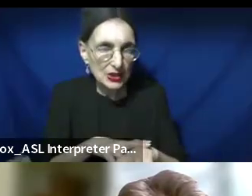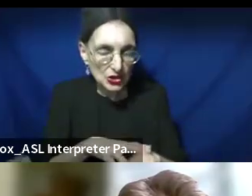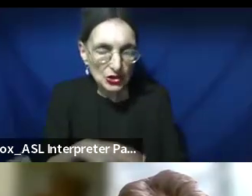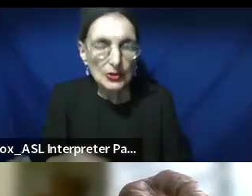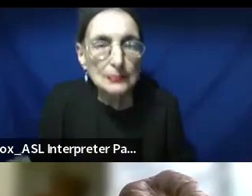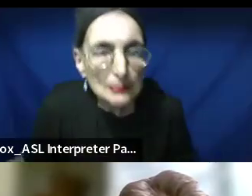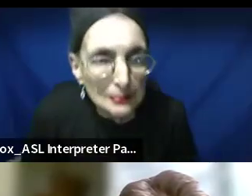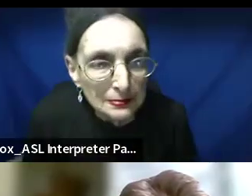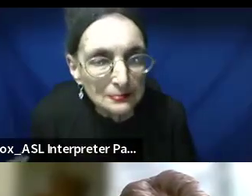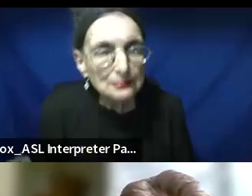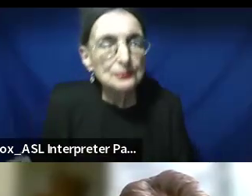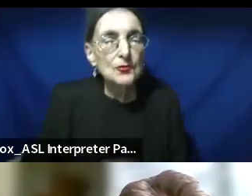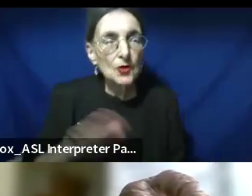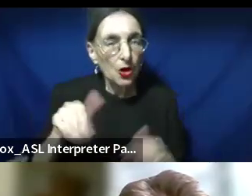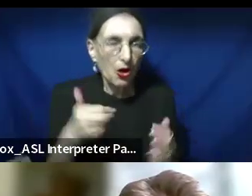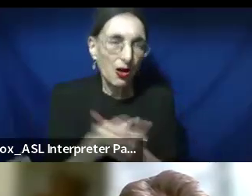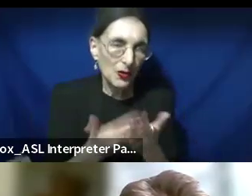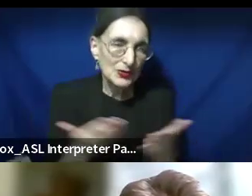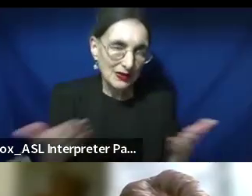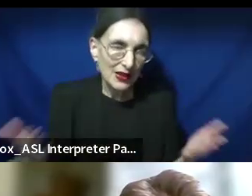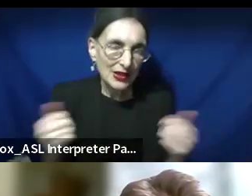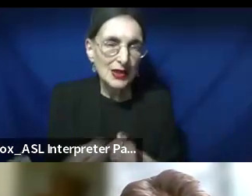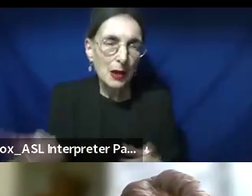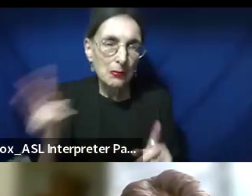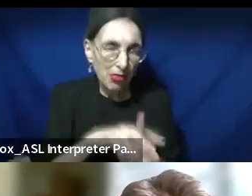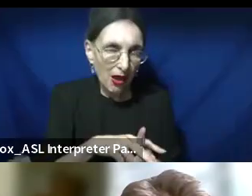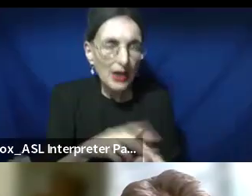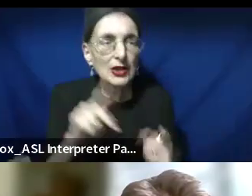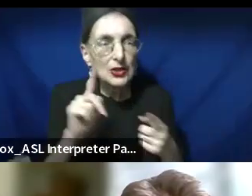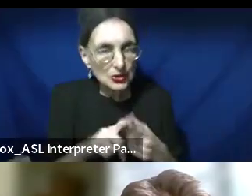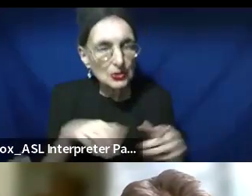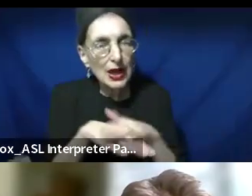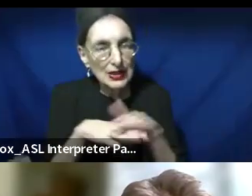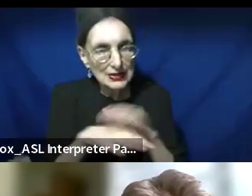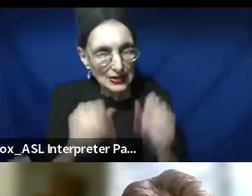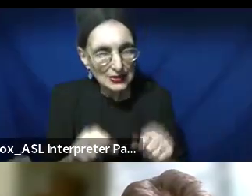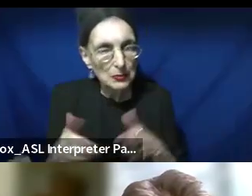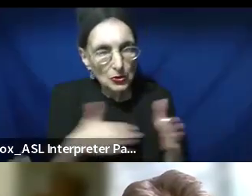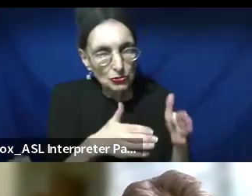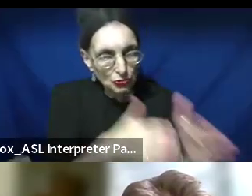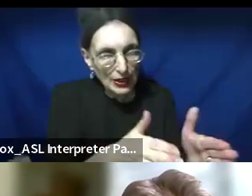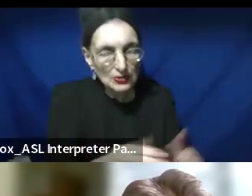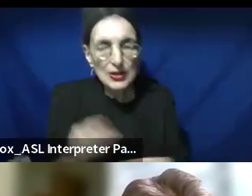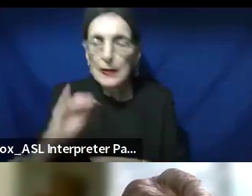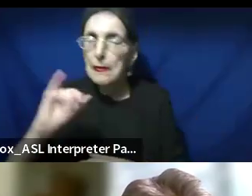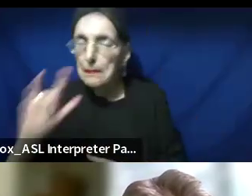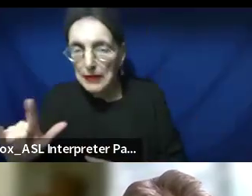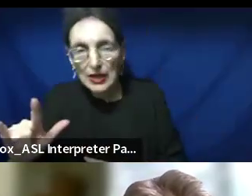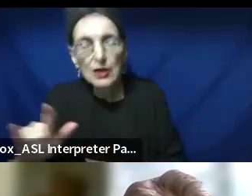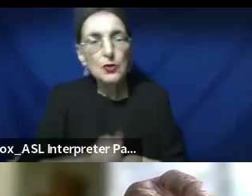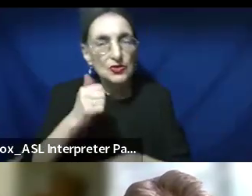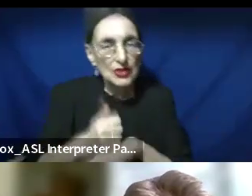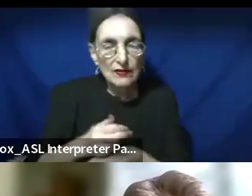very well to accessible trails. So the bill will set the table for historic investment in the